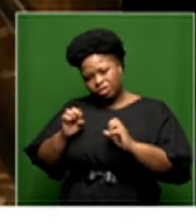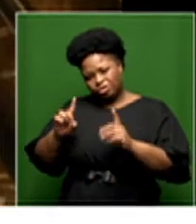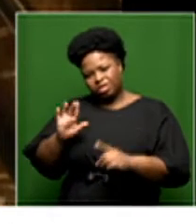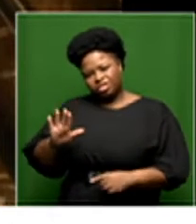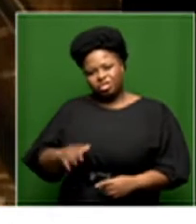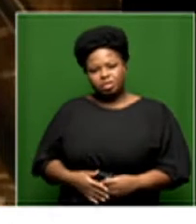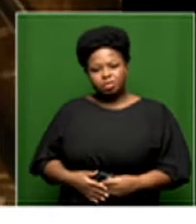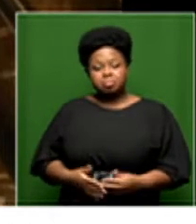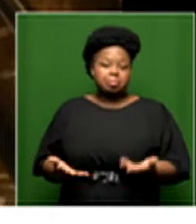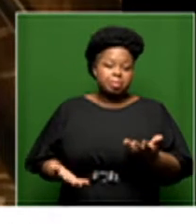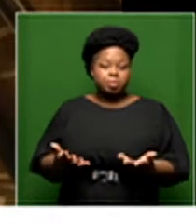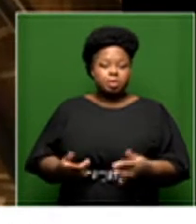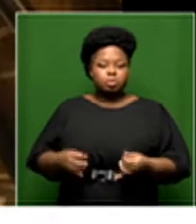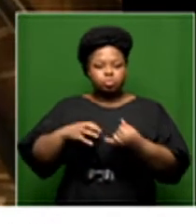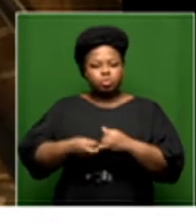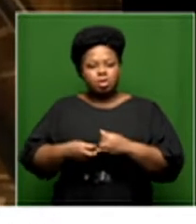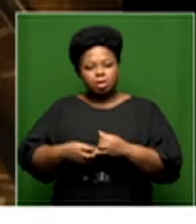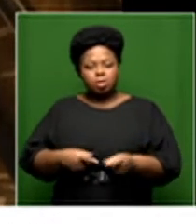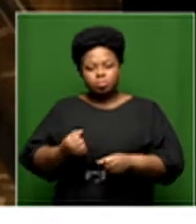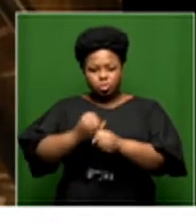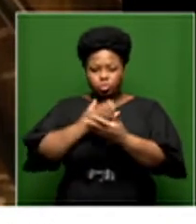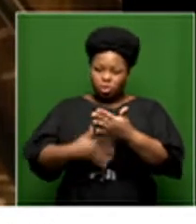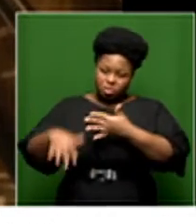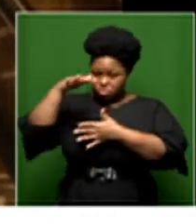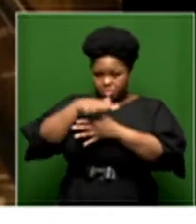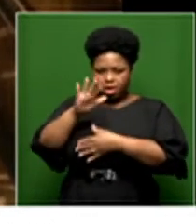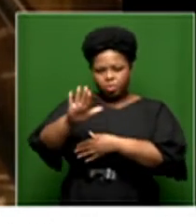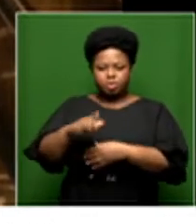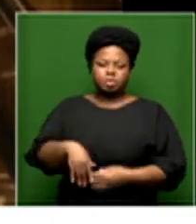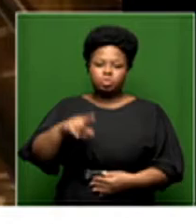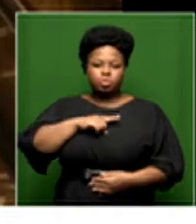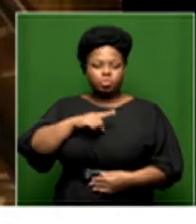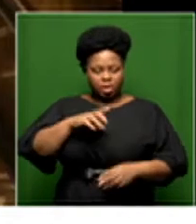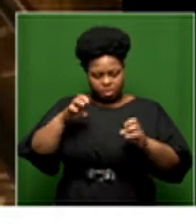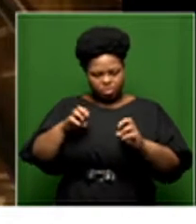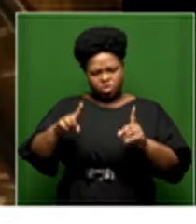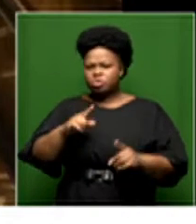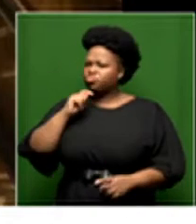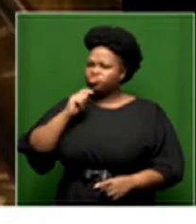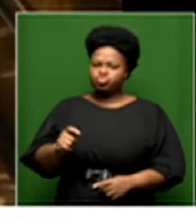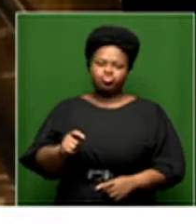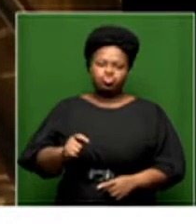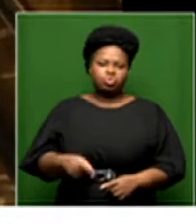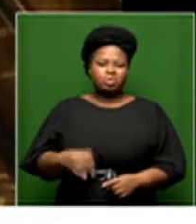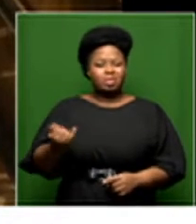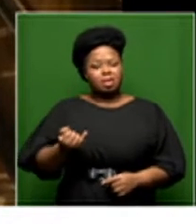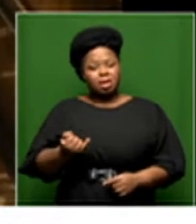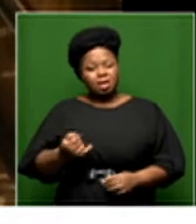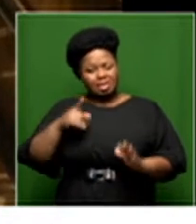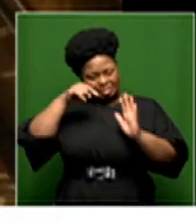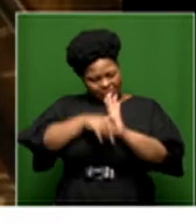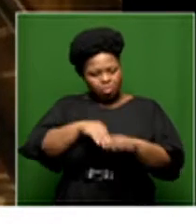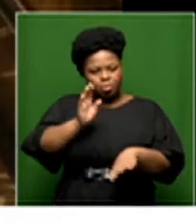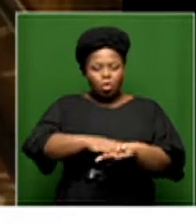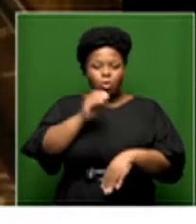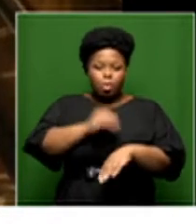education and sort of position this as a priority. In the end of the day, education really is sort of at the root cause of a lot